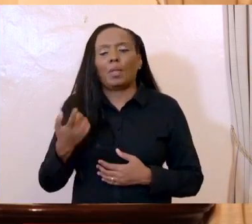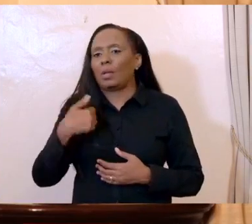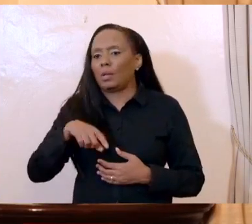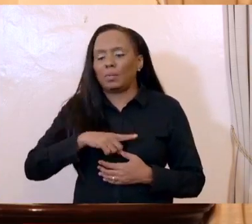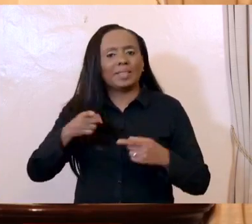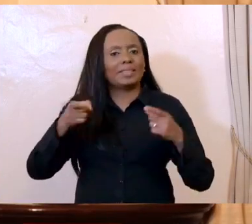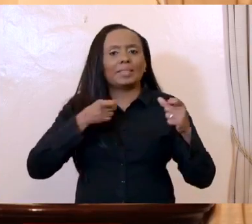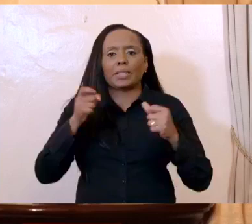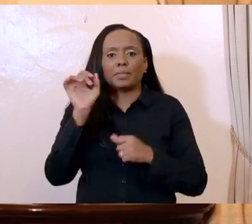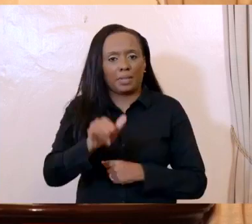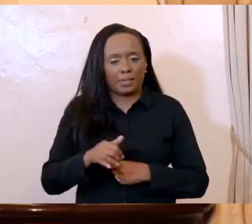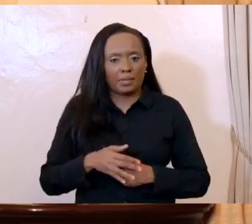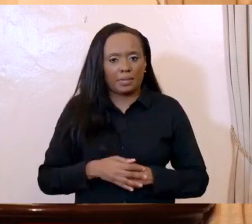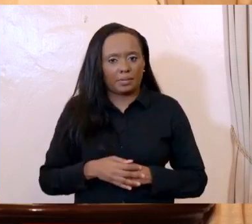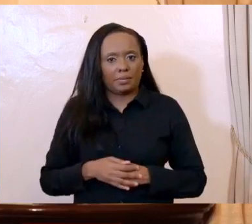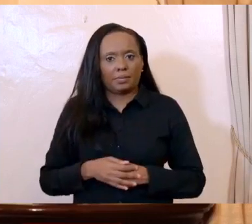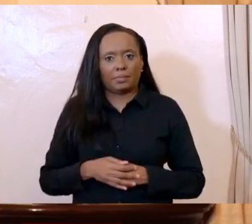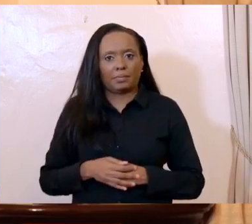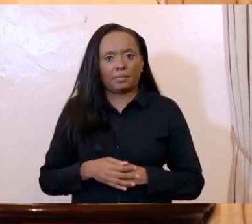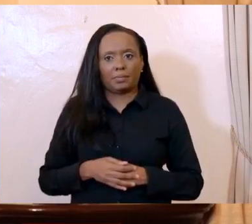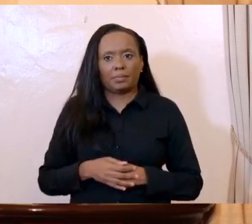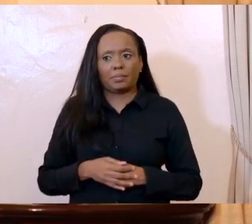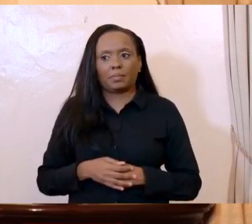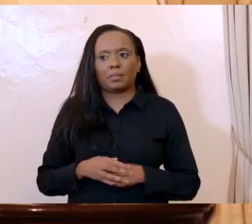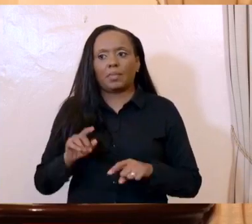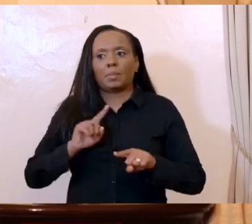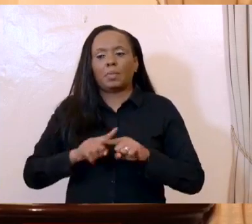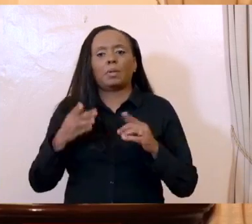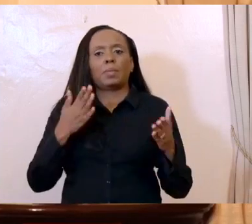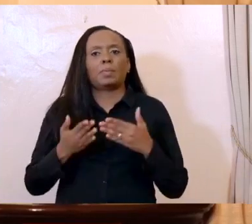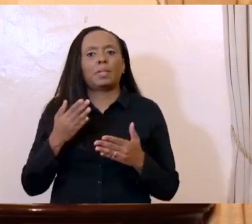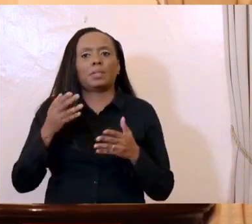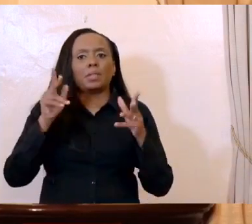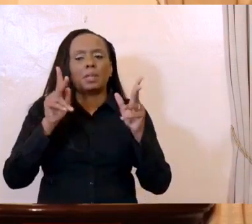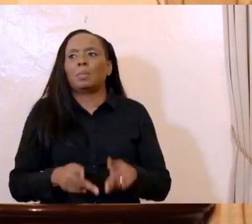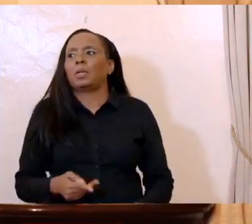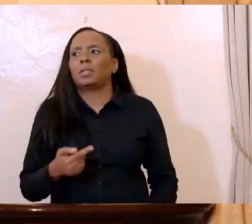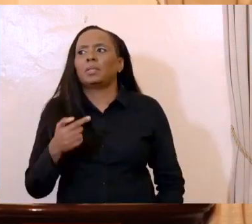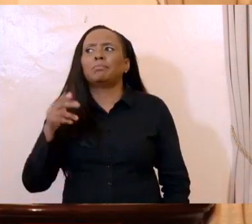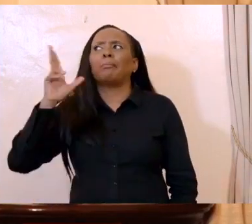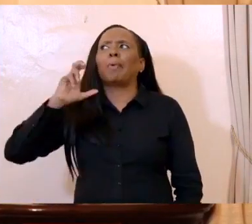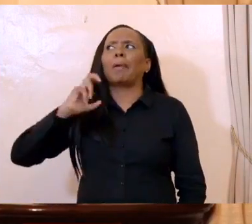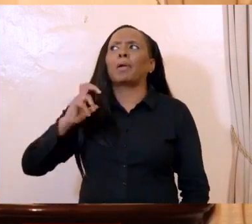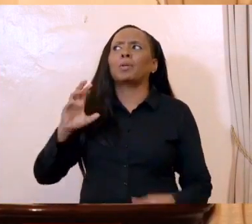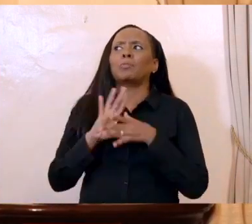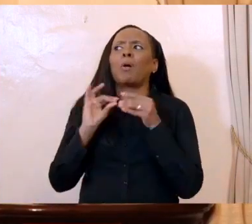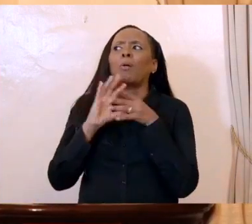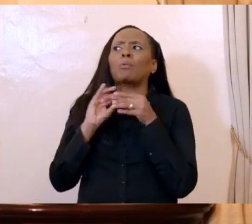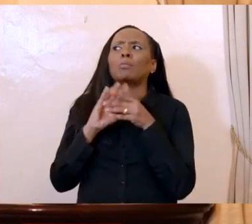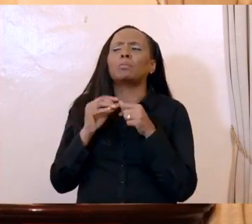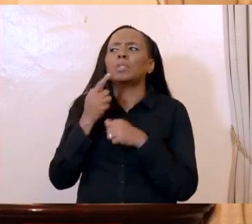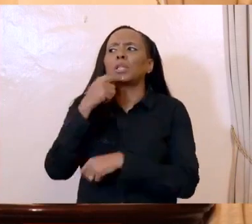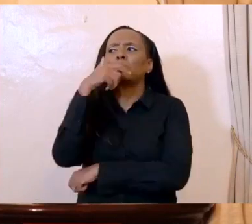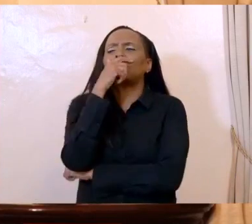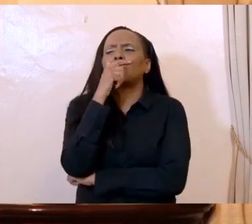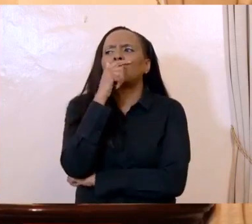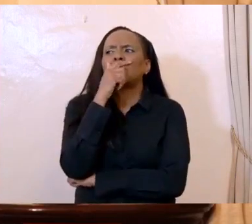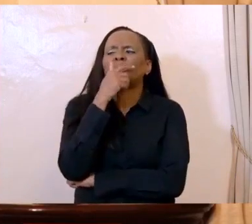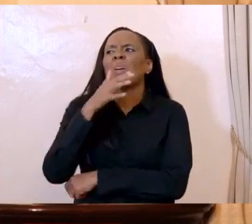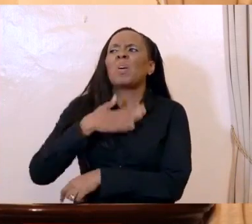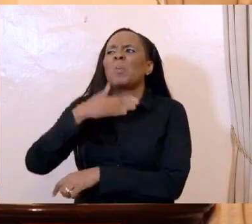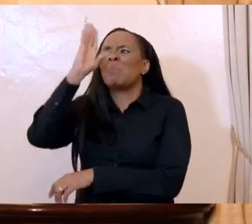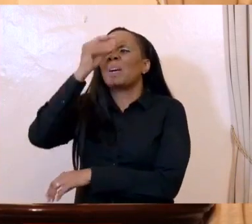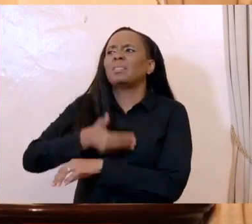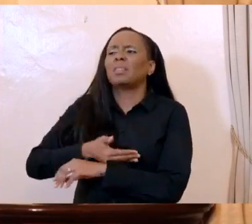But what ended up happening is somebody may have circulated something today saying, you know, my son,